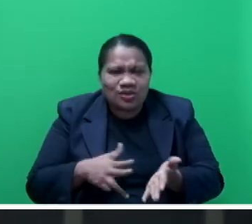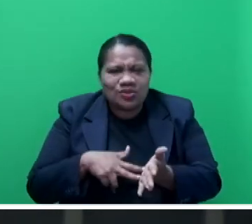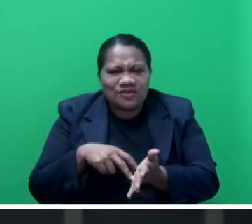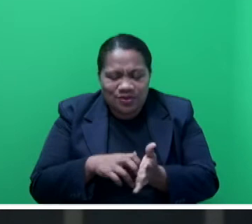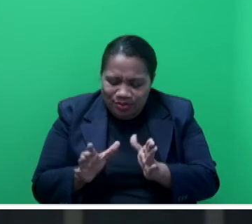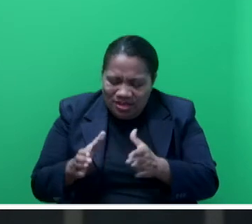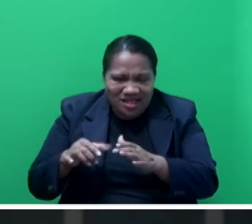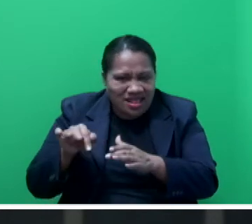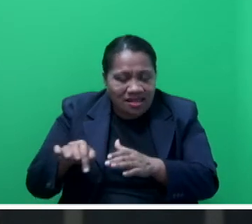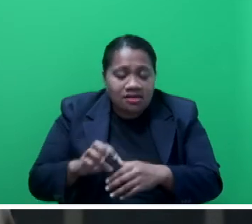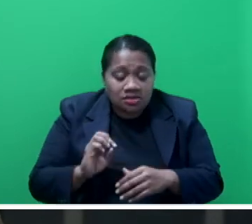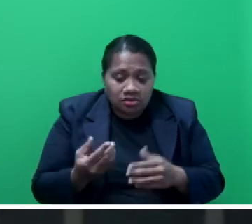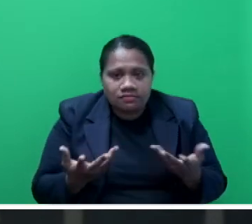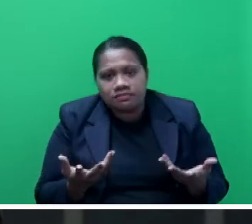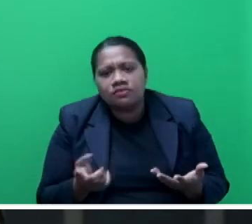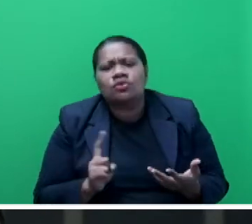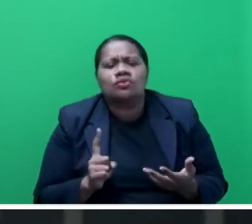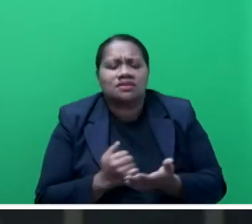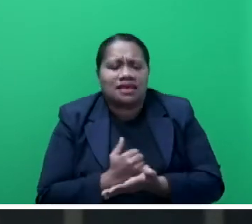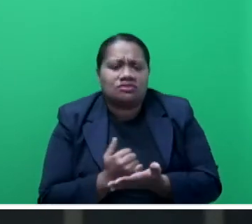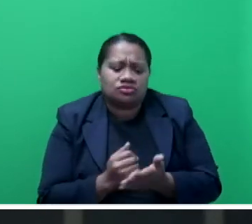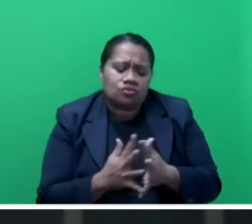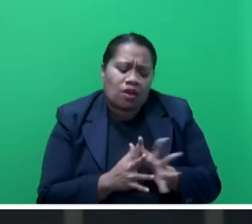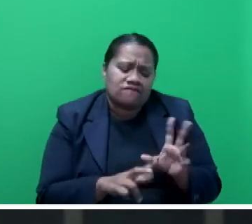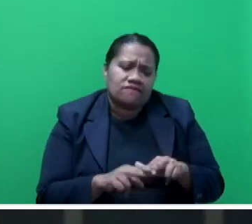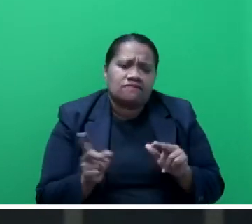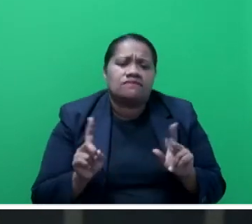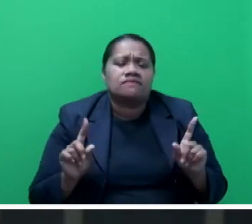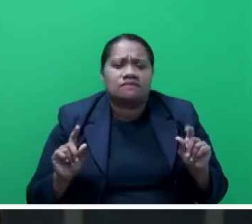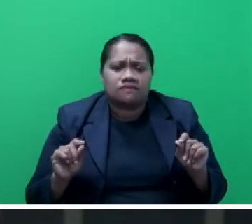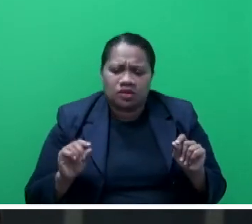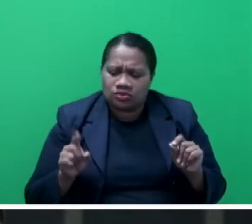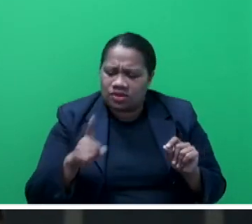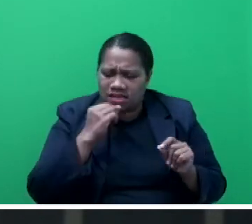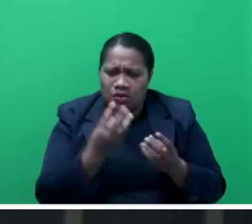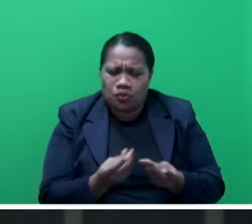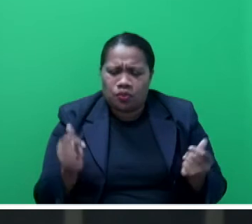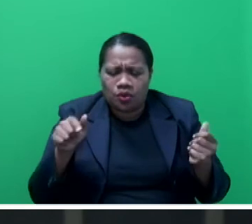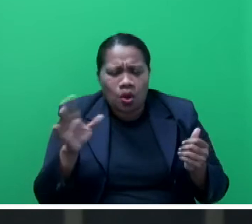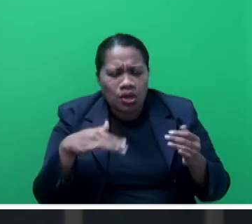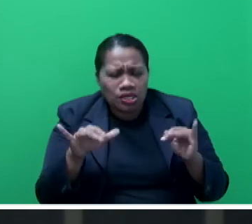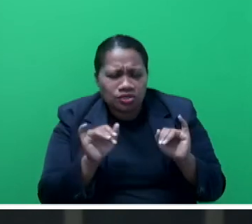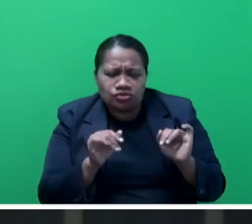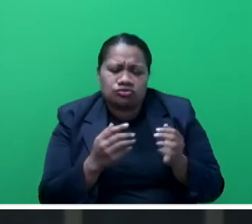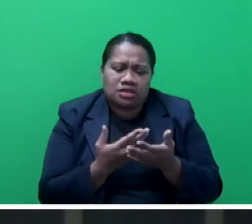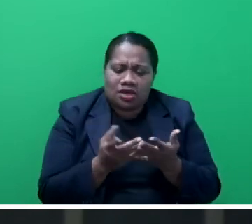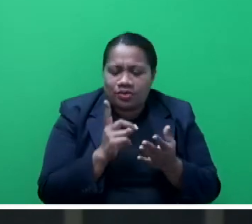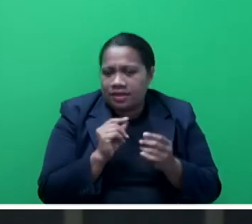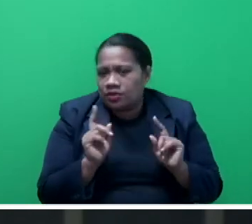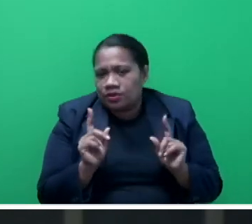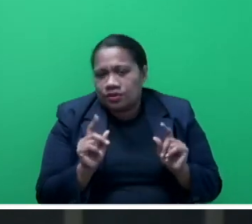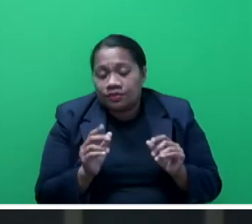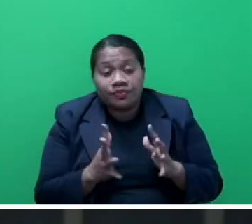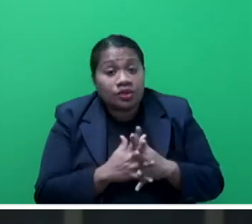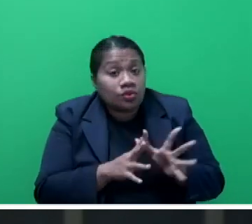of action and what WEF is doing to address all of these issues, to mitigate these challenges, WEF continues to invest in